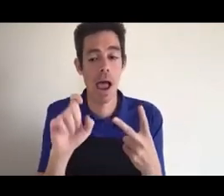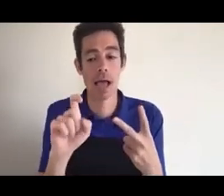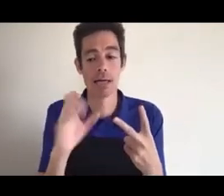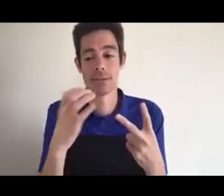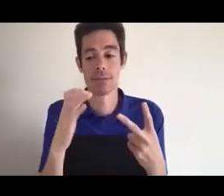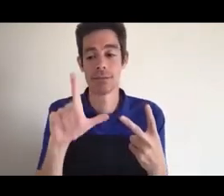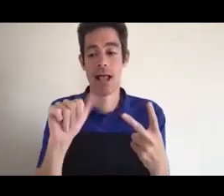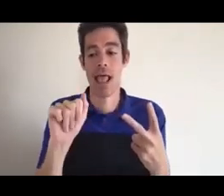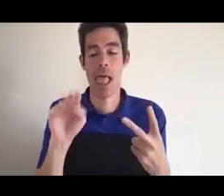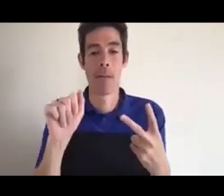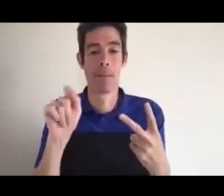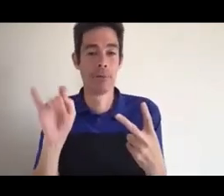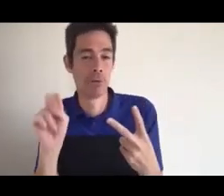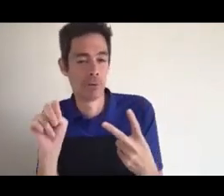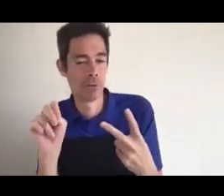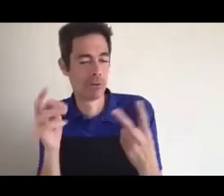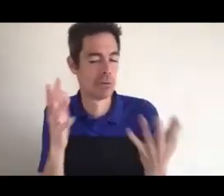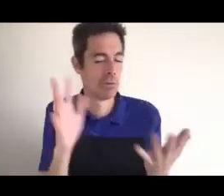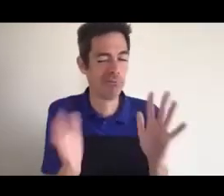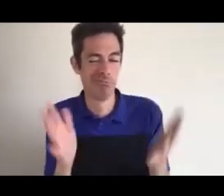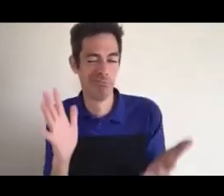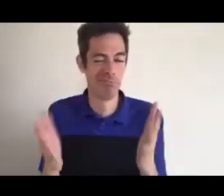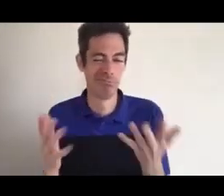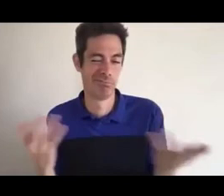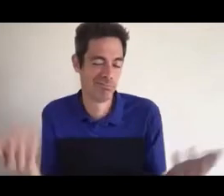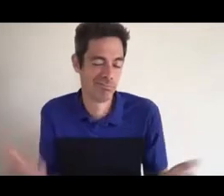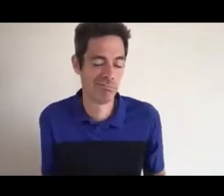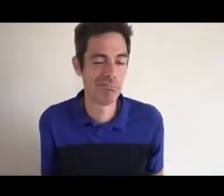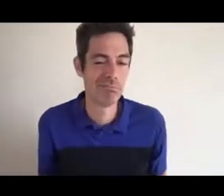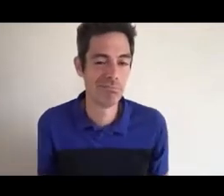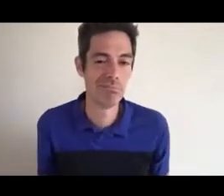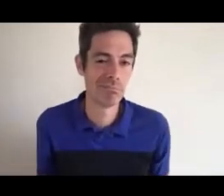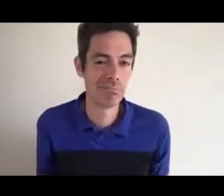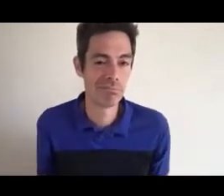a conjunction or an exclamation.